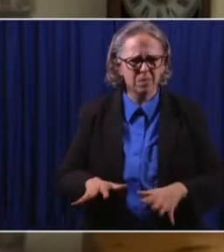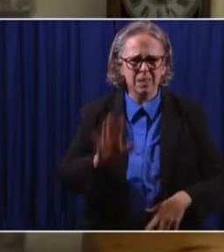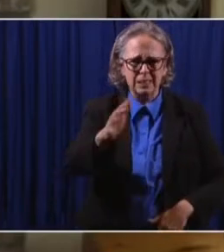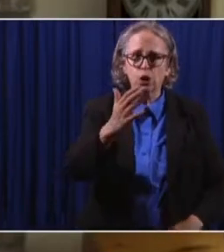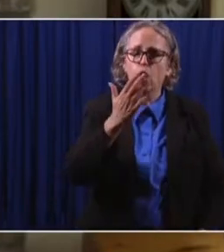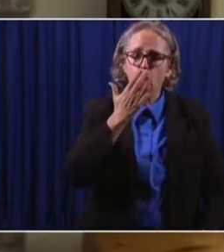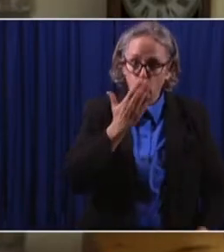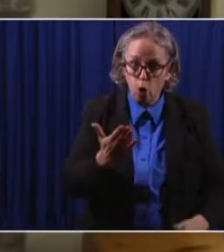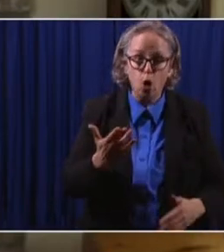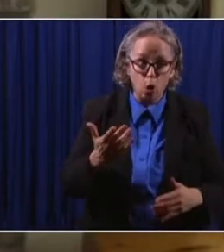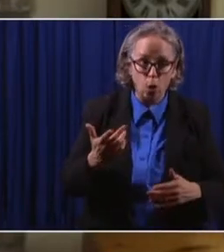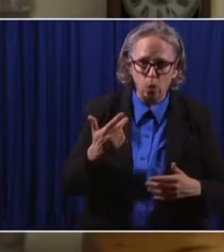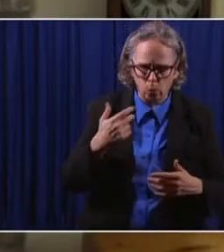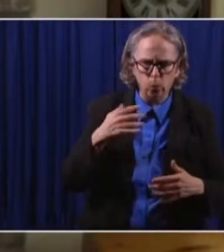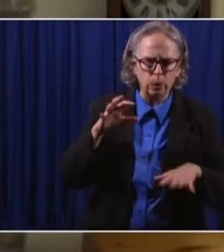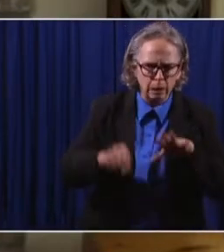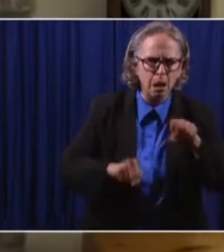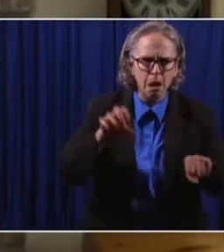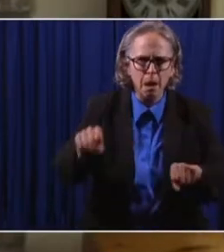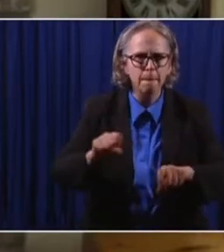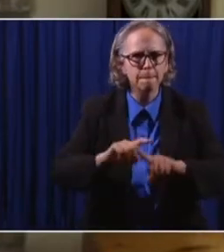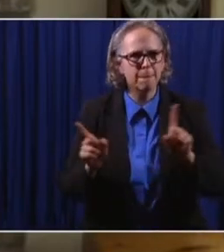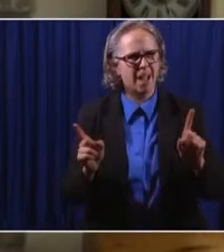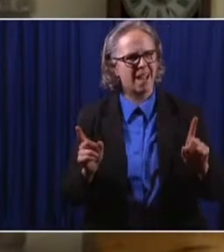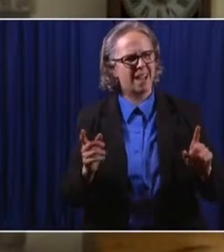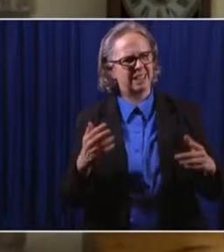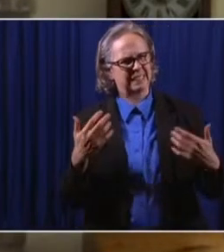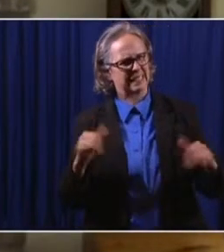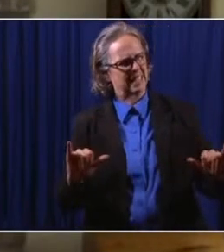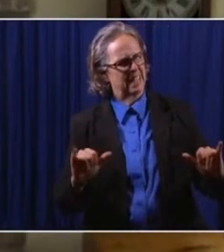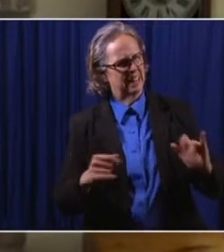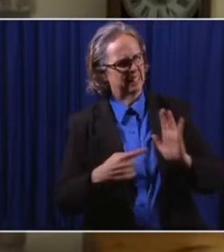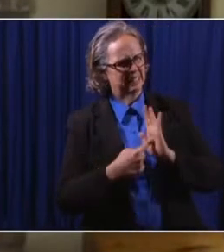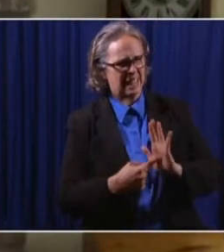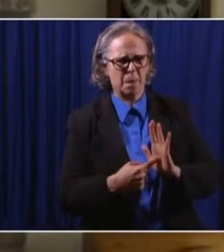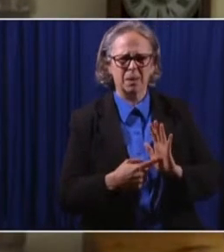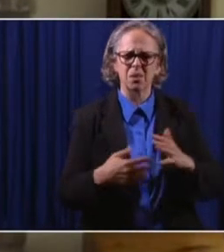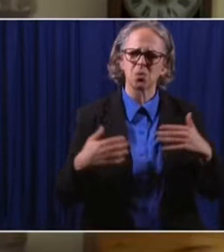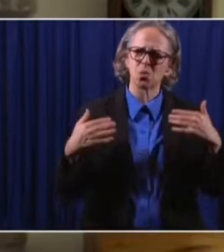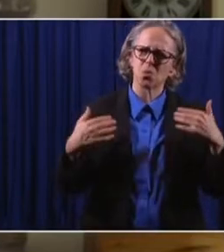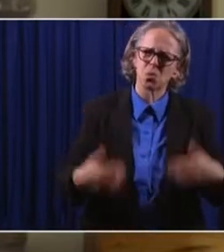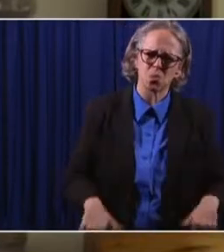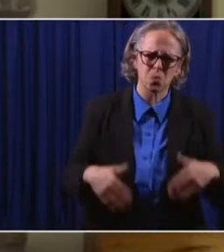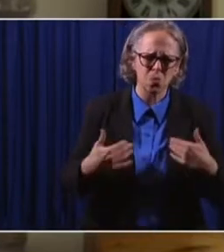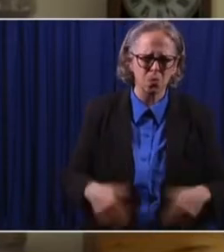share a couple stories in regard to that. First of all, let me just say,